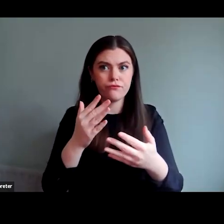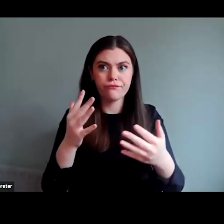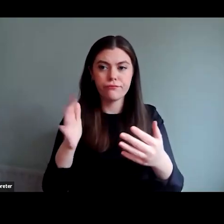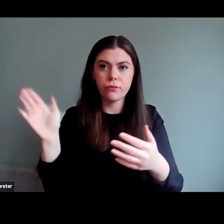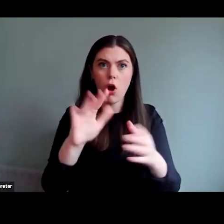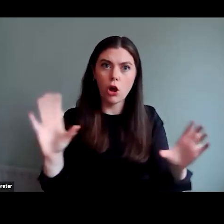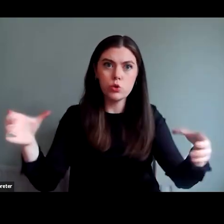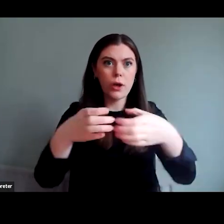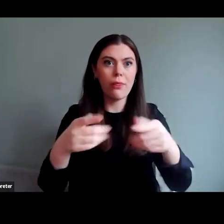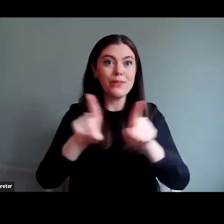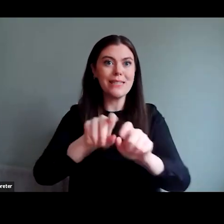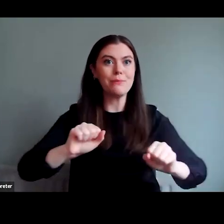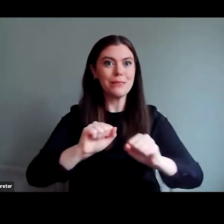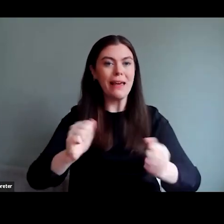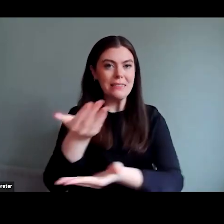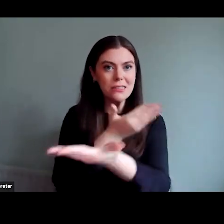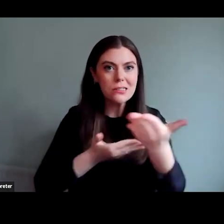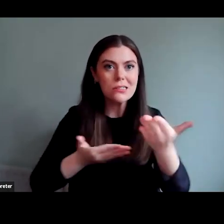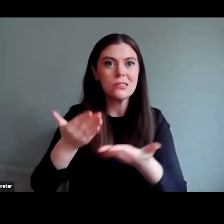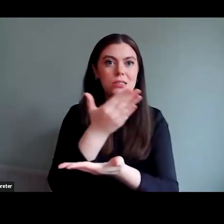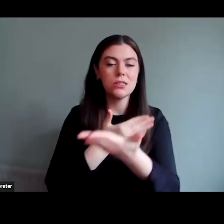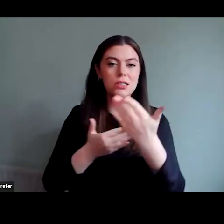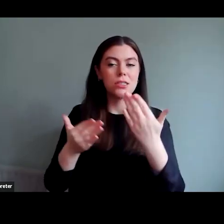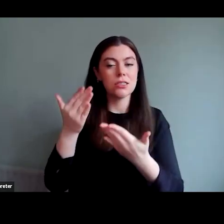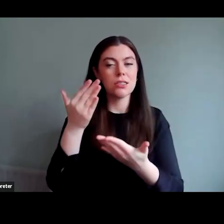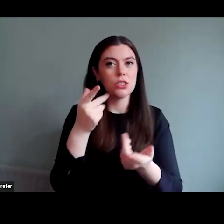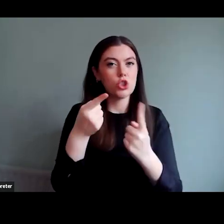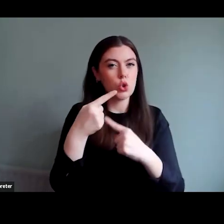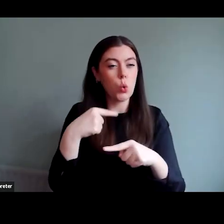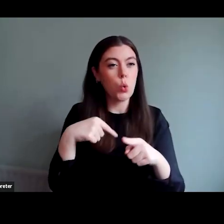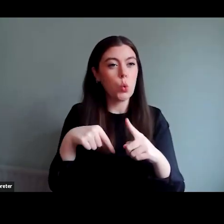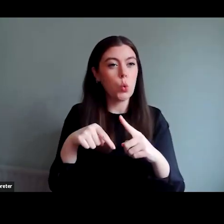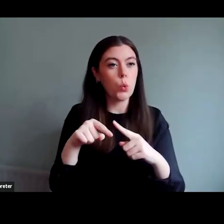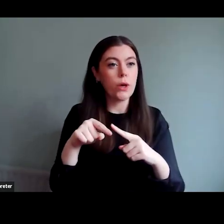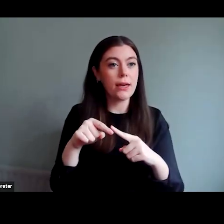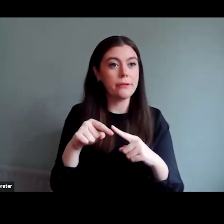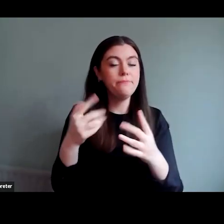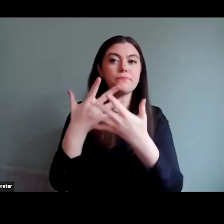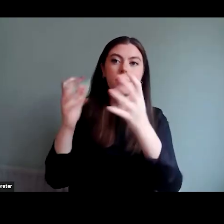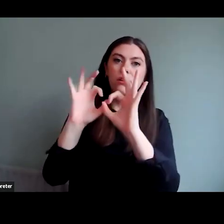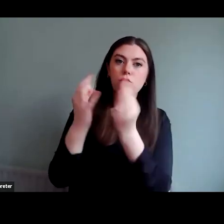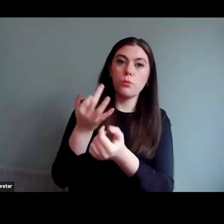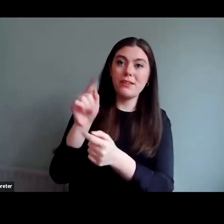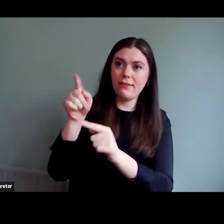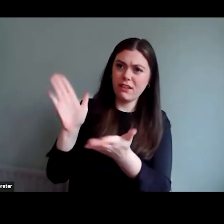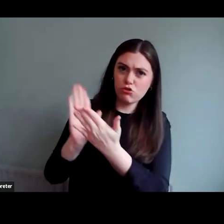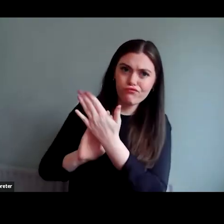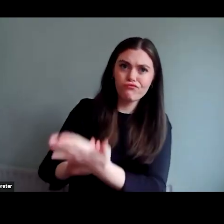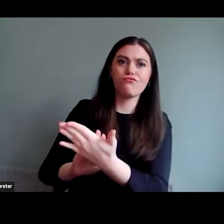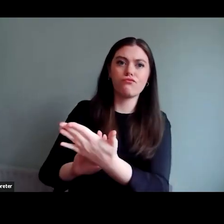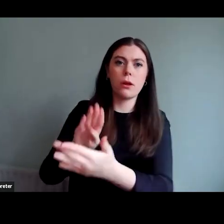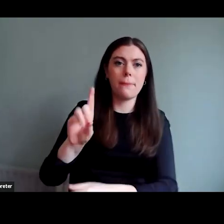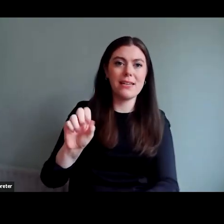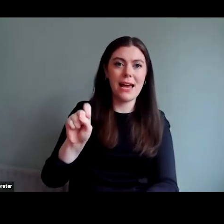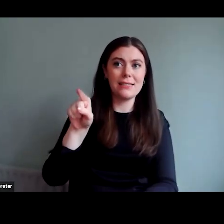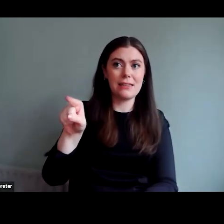that perhaps is just that we were, for the most part, the groups that were quite opposed to BDS in general, or being